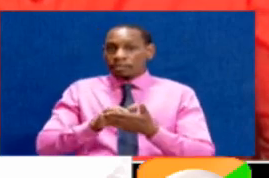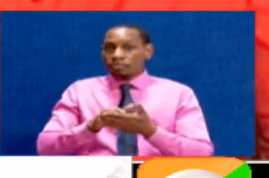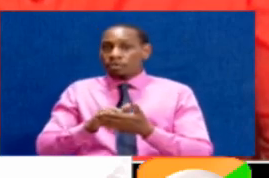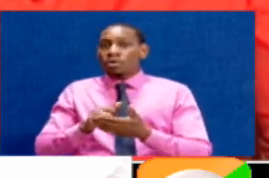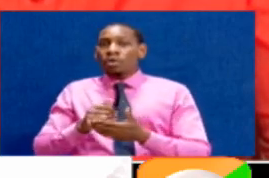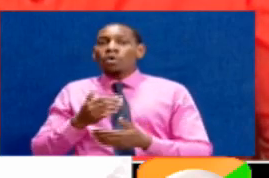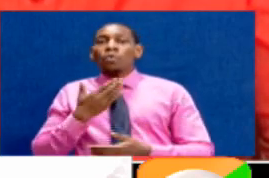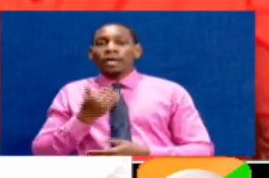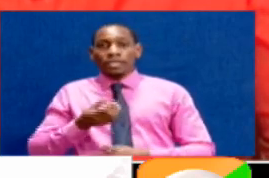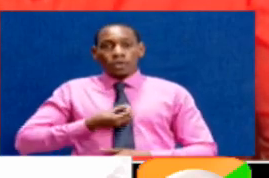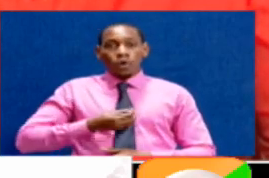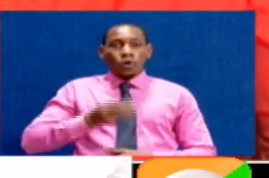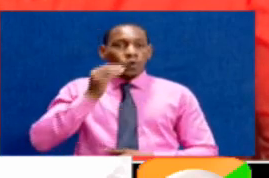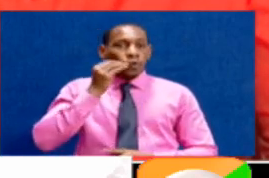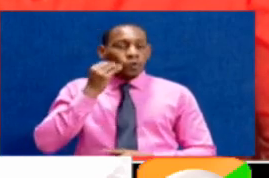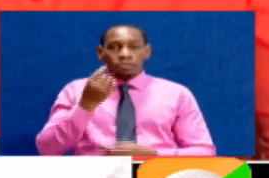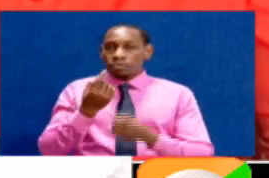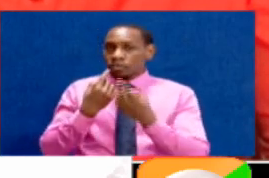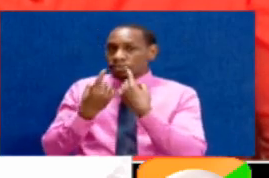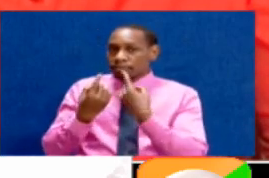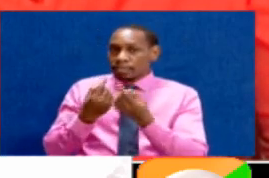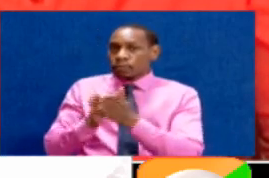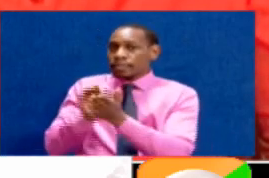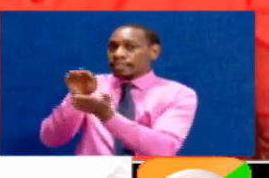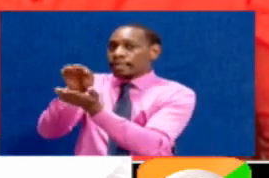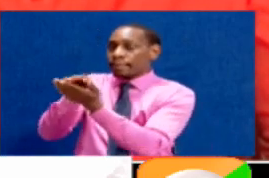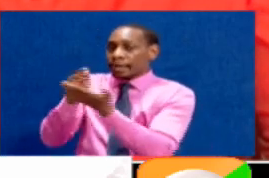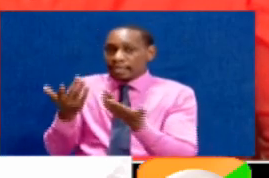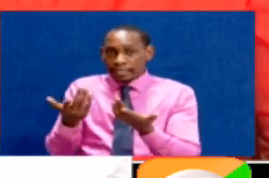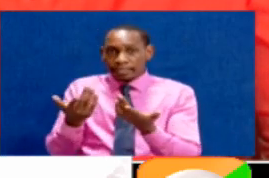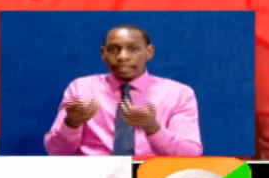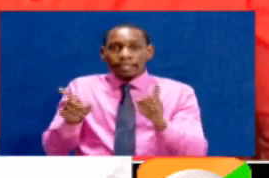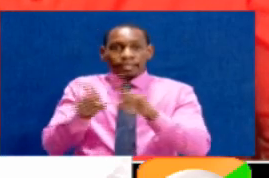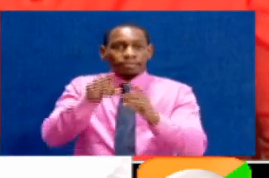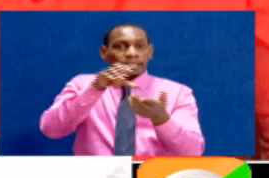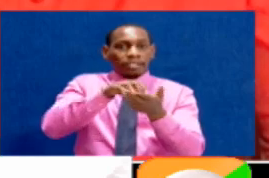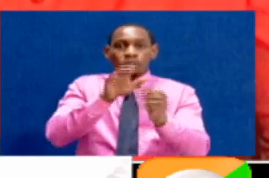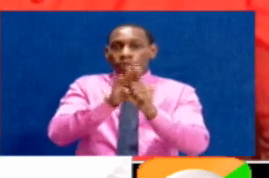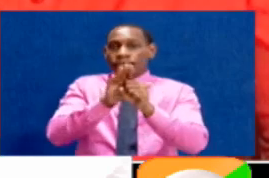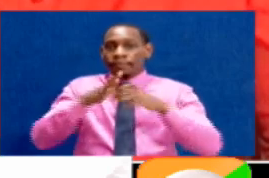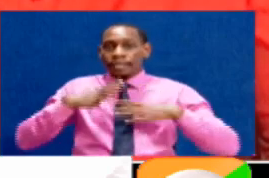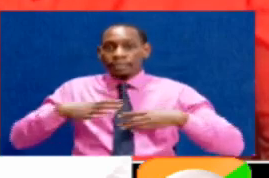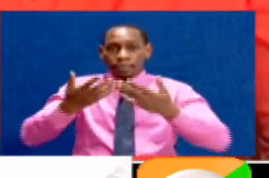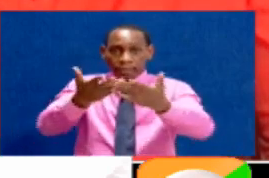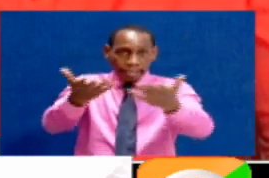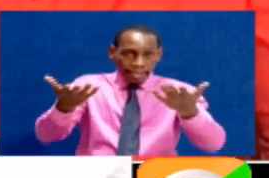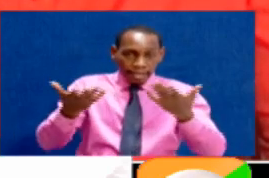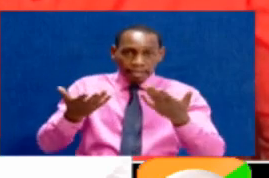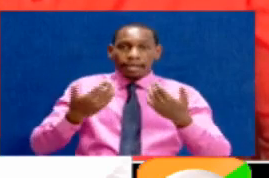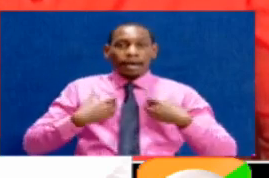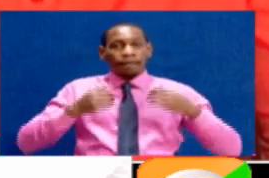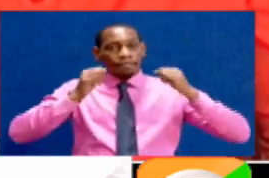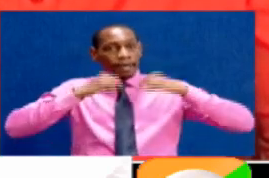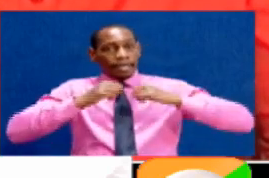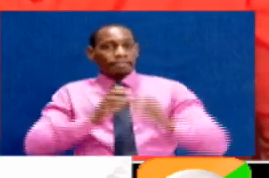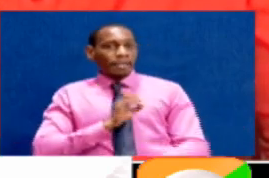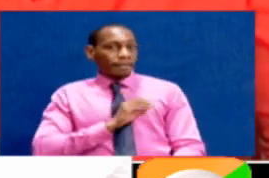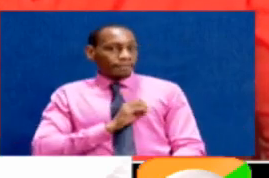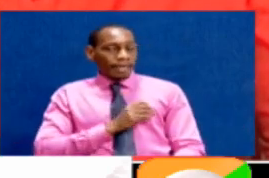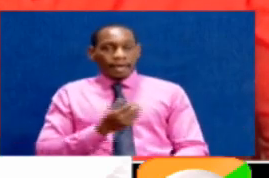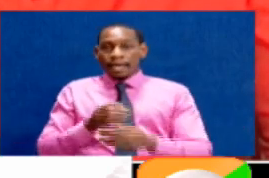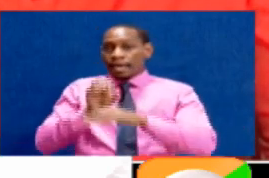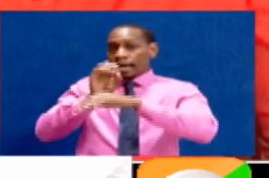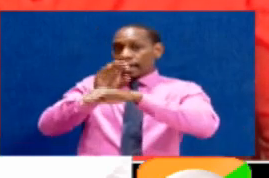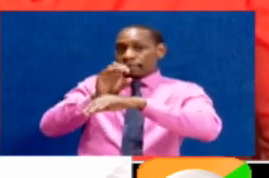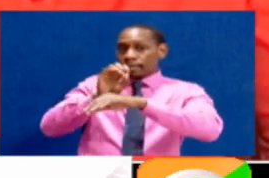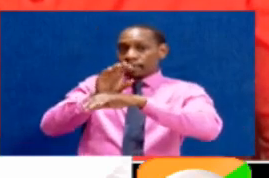path to owning a home, speaking to his financial institution. In a case like this, a lot of people are coming into a deal like this with fear. How do you